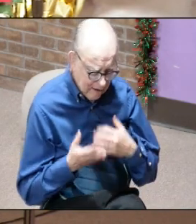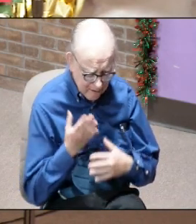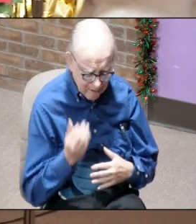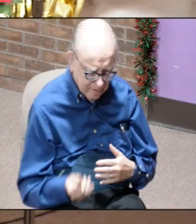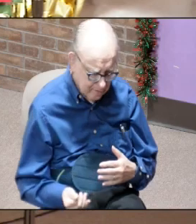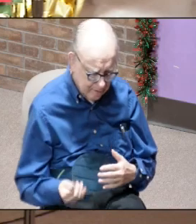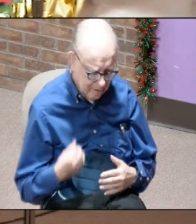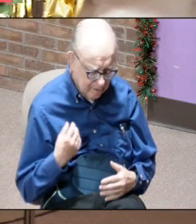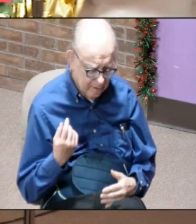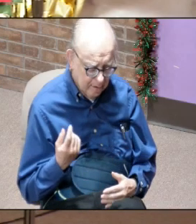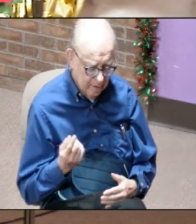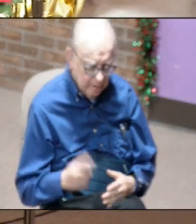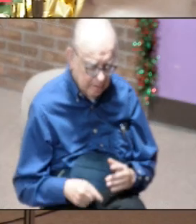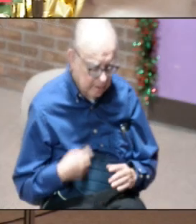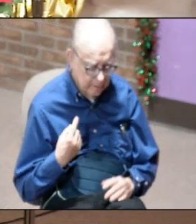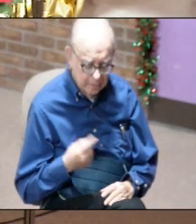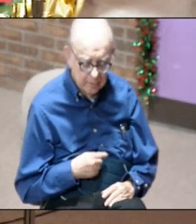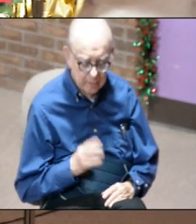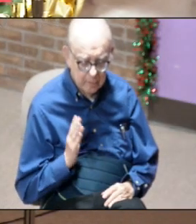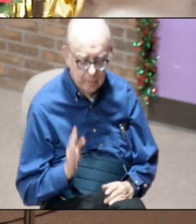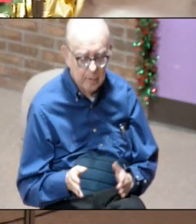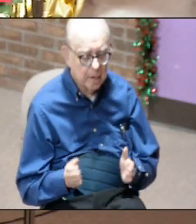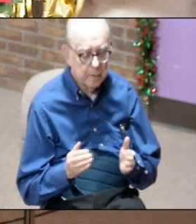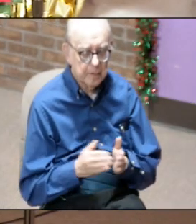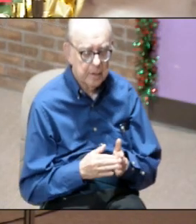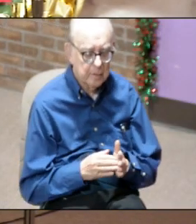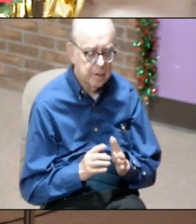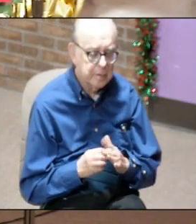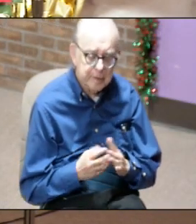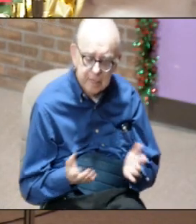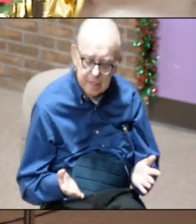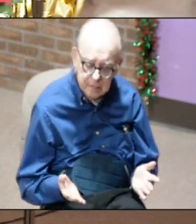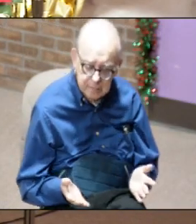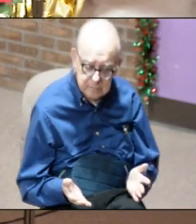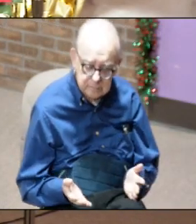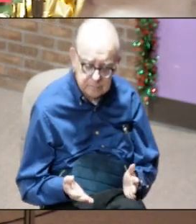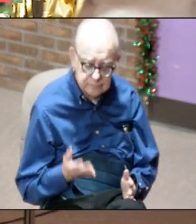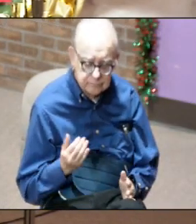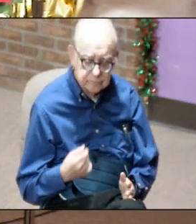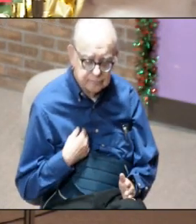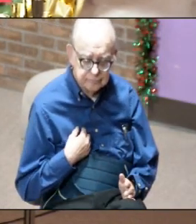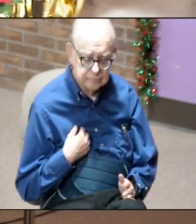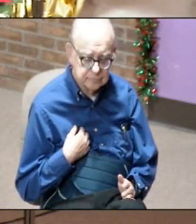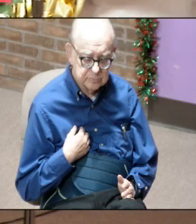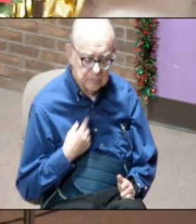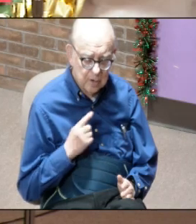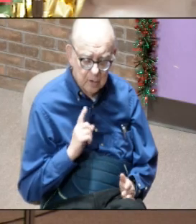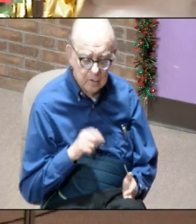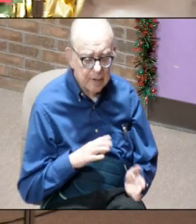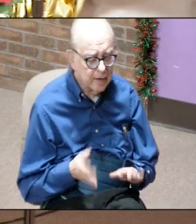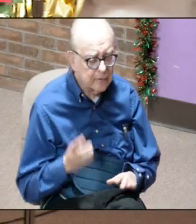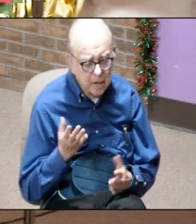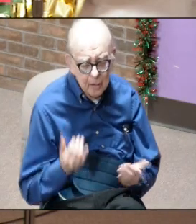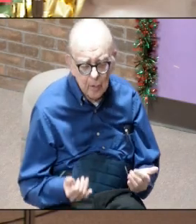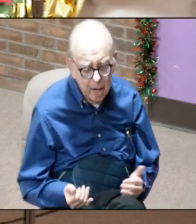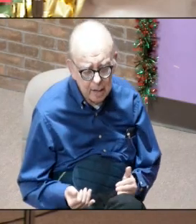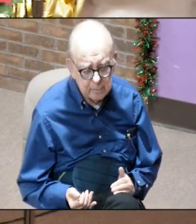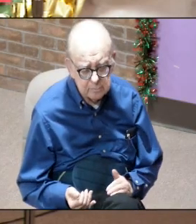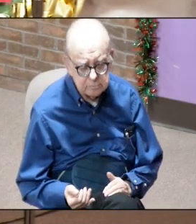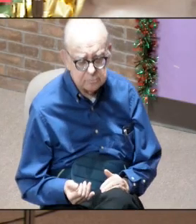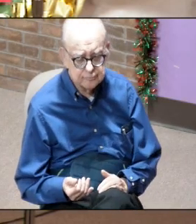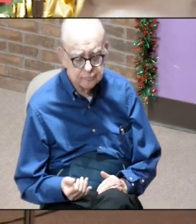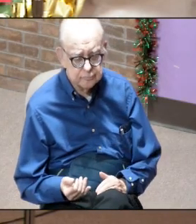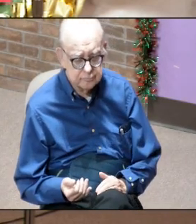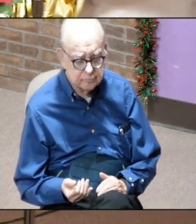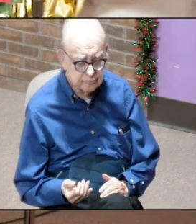Why can't we go back to what it was in the beginning? Why are we having to die? And